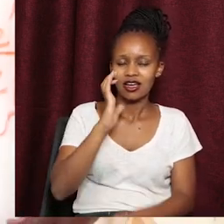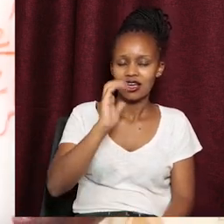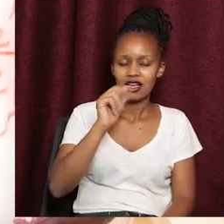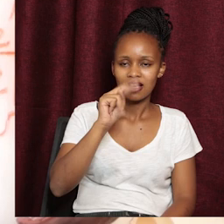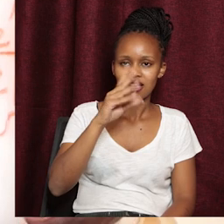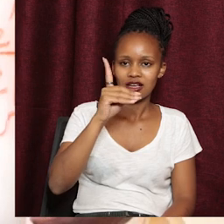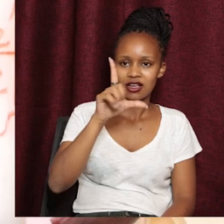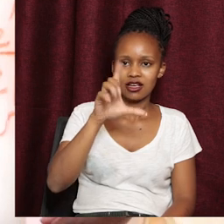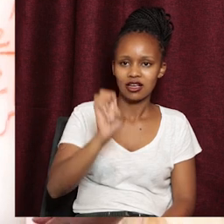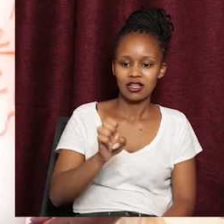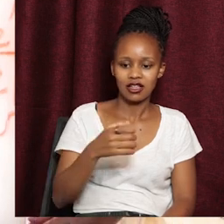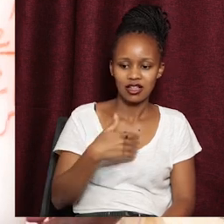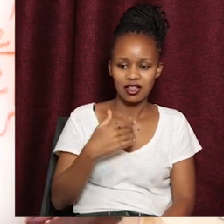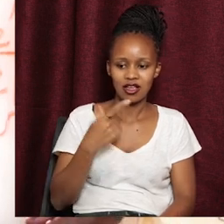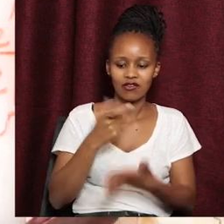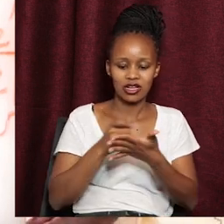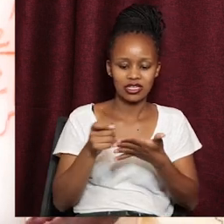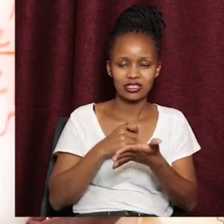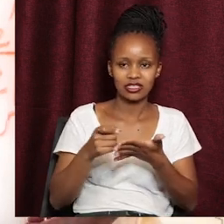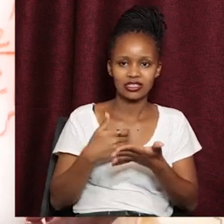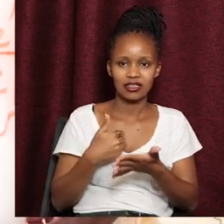you can see it has inscriptions.